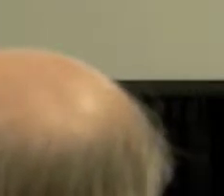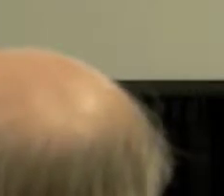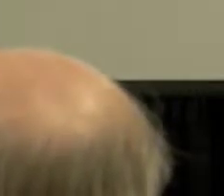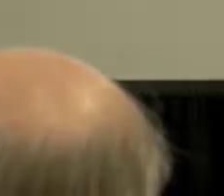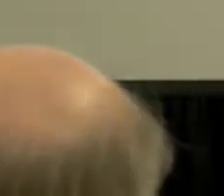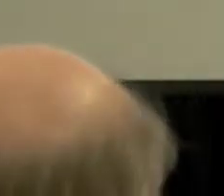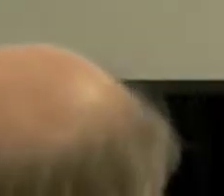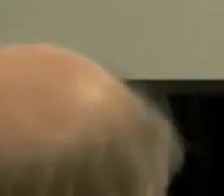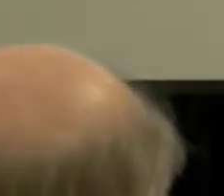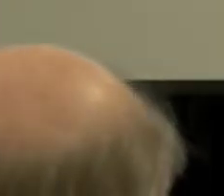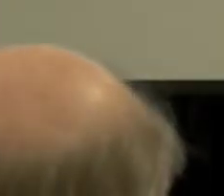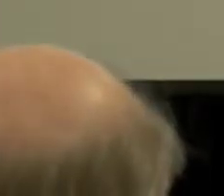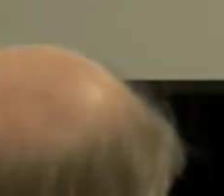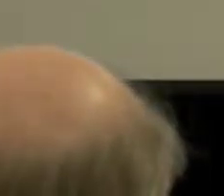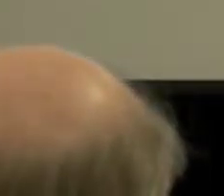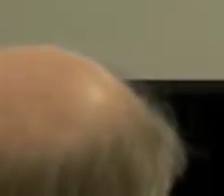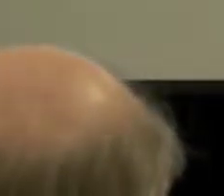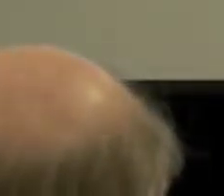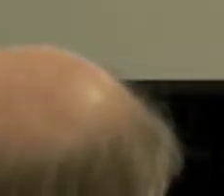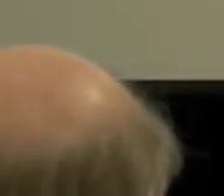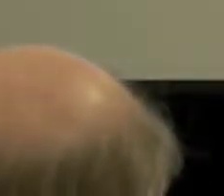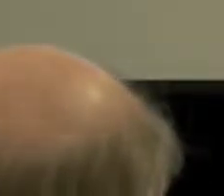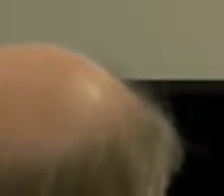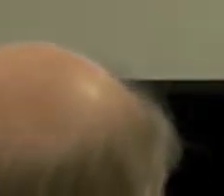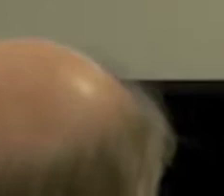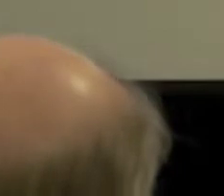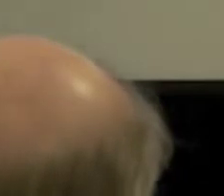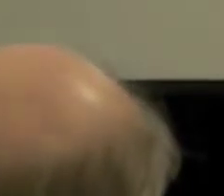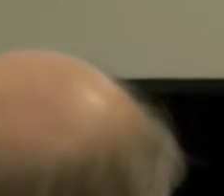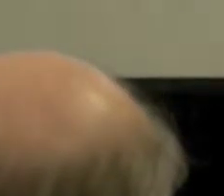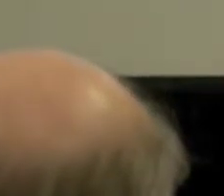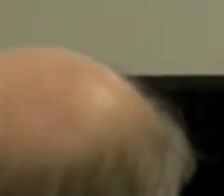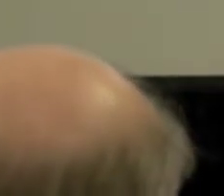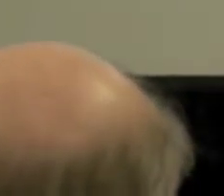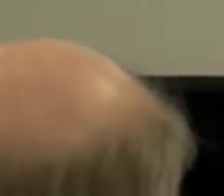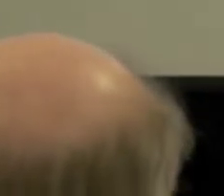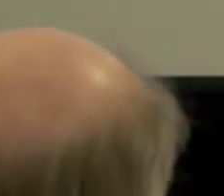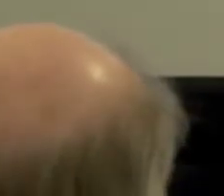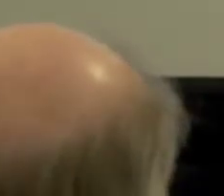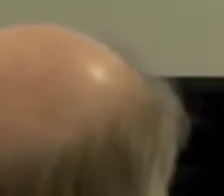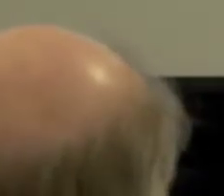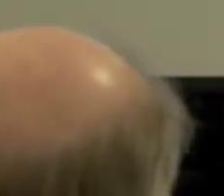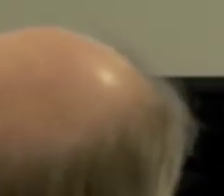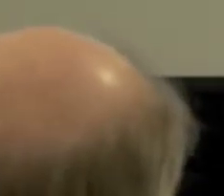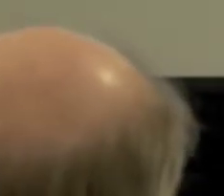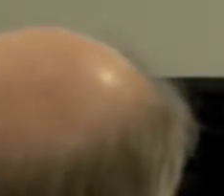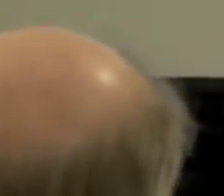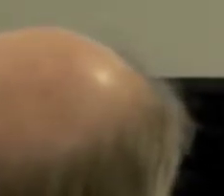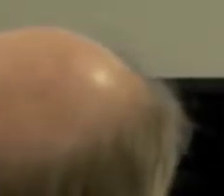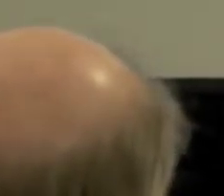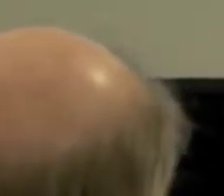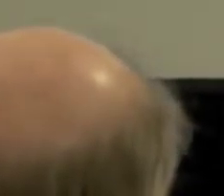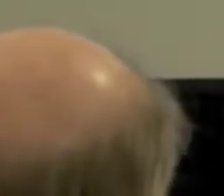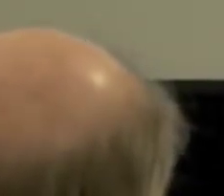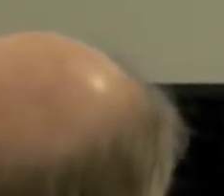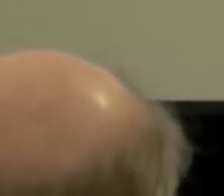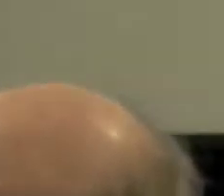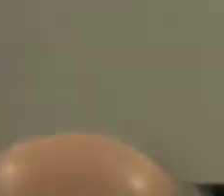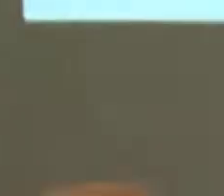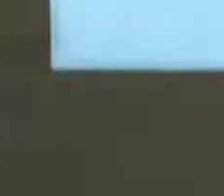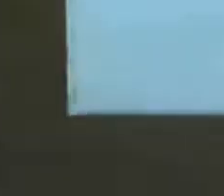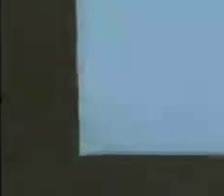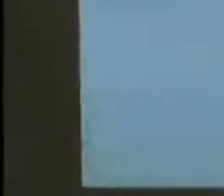I will give you a couple minutes, though, to add to your notes because we did do a lot now, so you can have a little processing time.